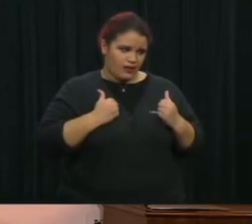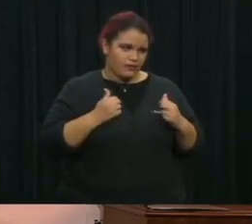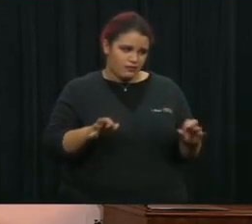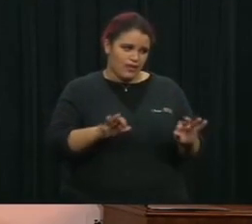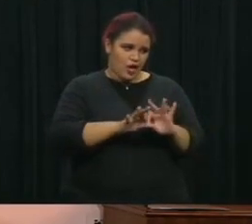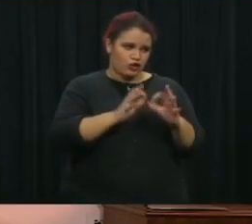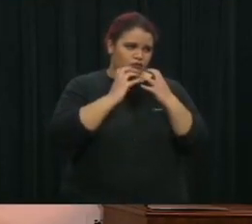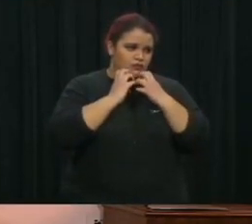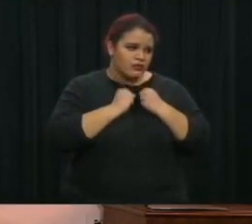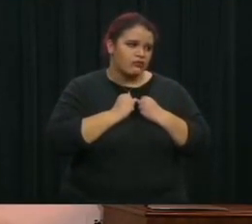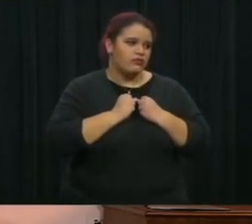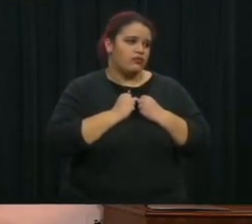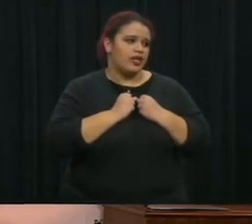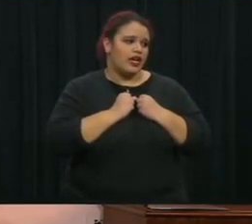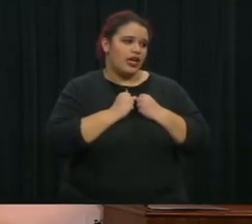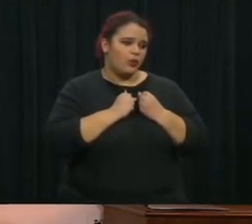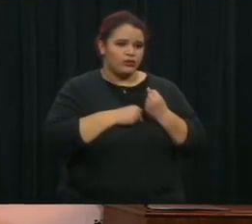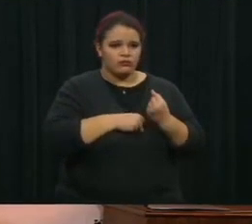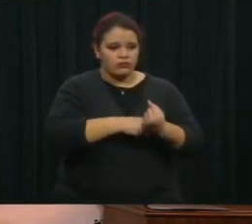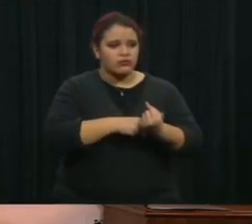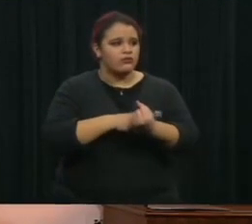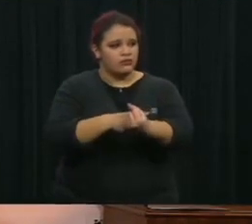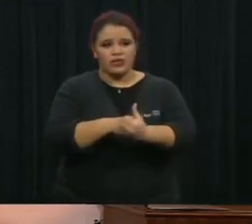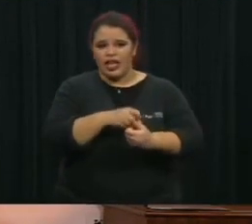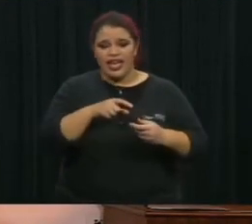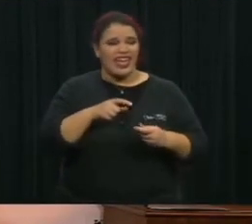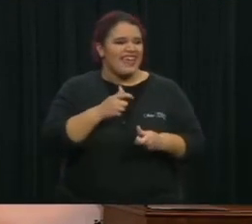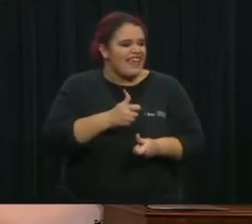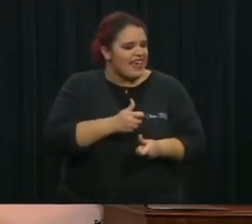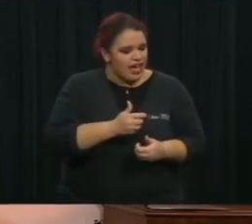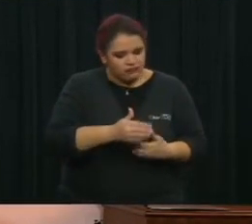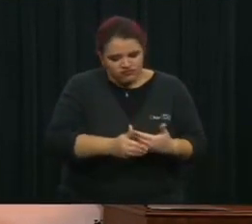we'll be with you through this every step of the way. Thank you.